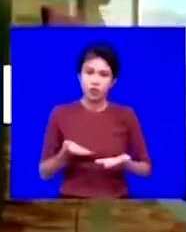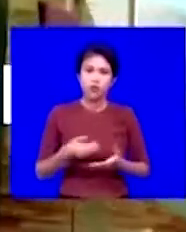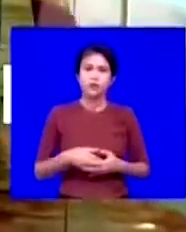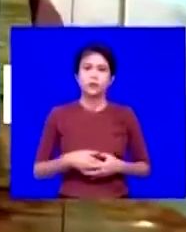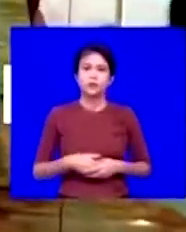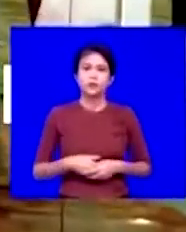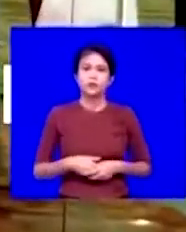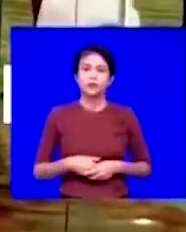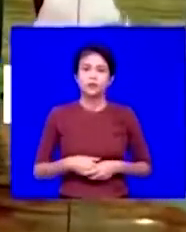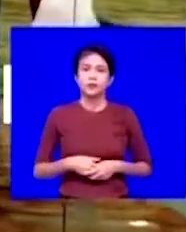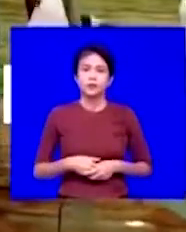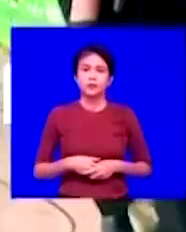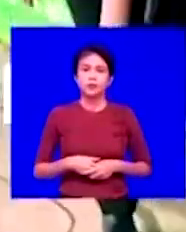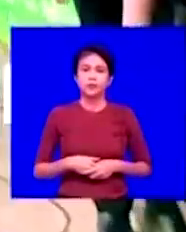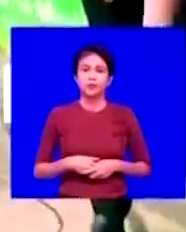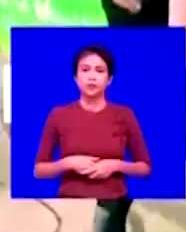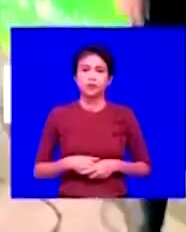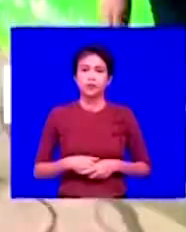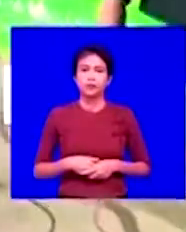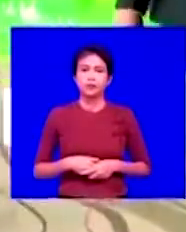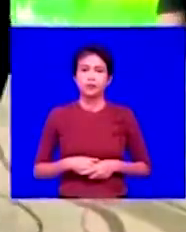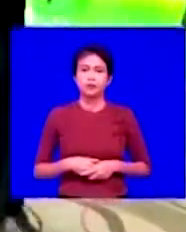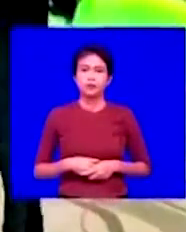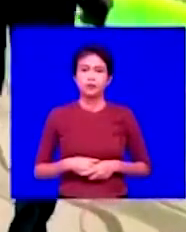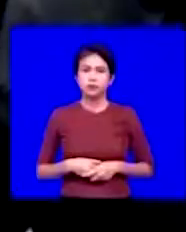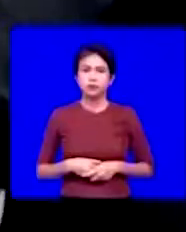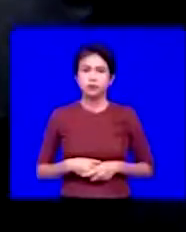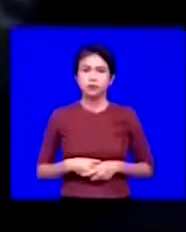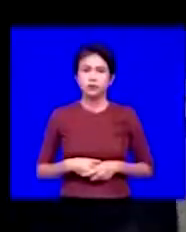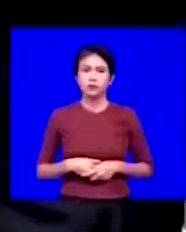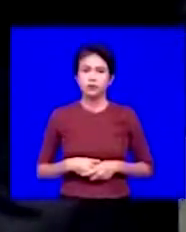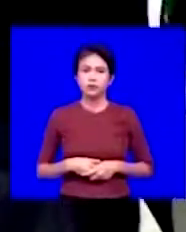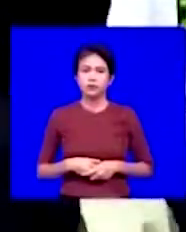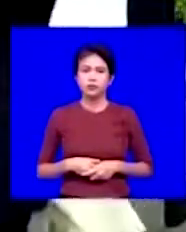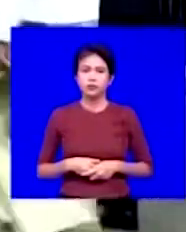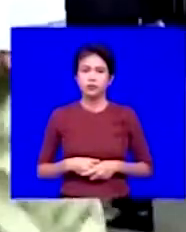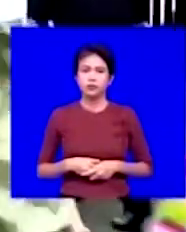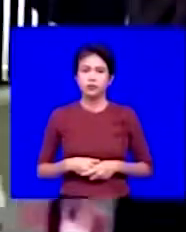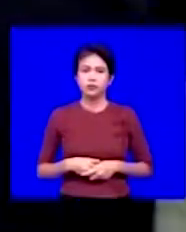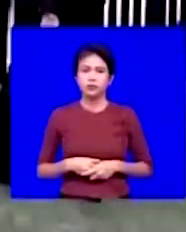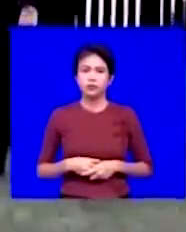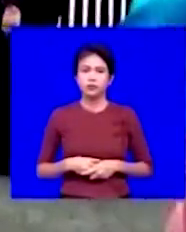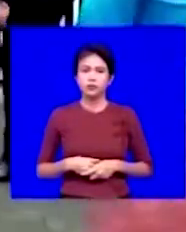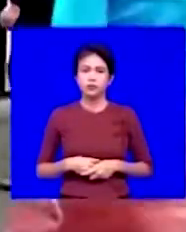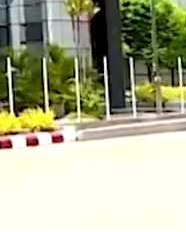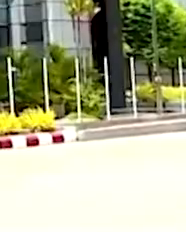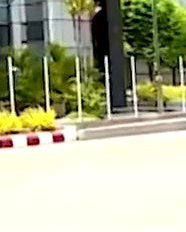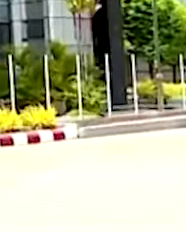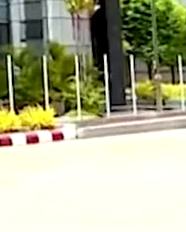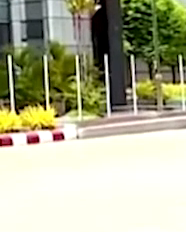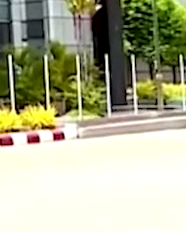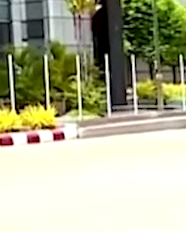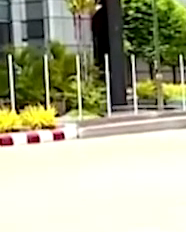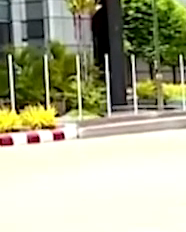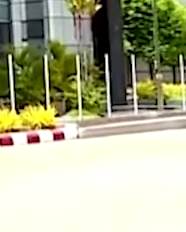Hazer, visiting after extensive consultation with actors from across the political spectrum, civil society, as well as communities affected by the ongoing